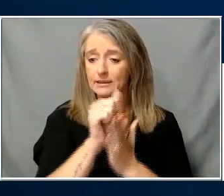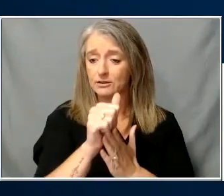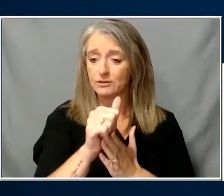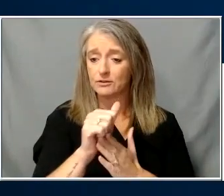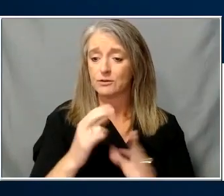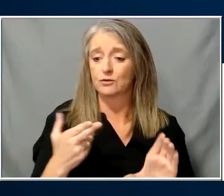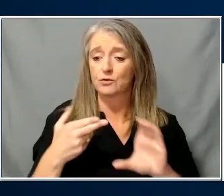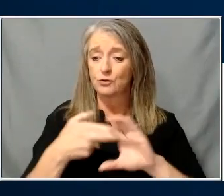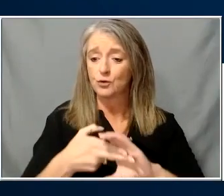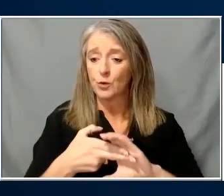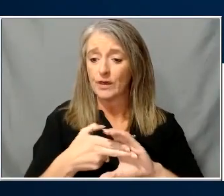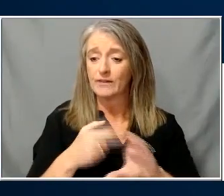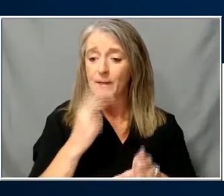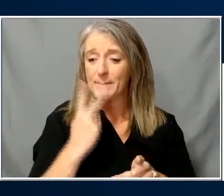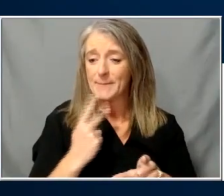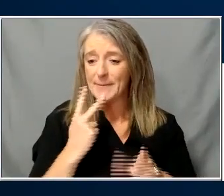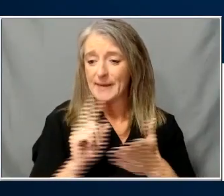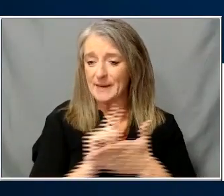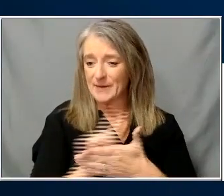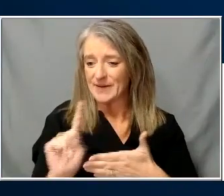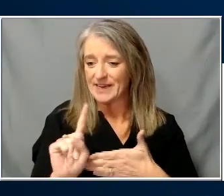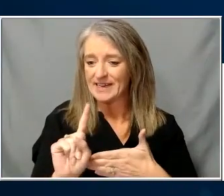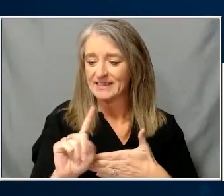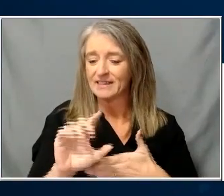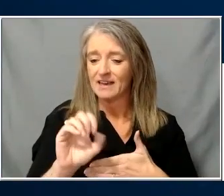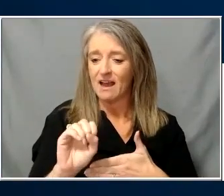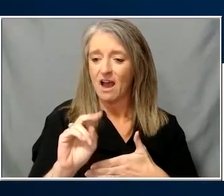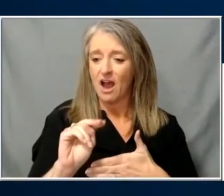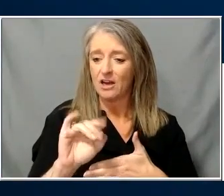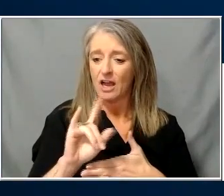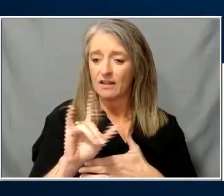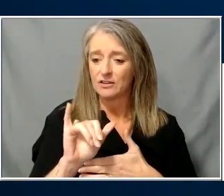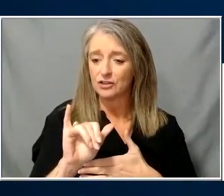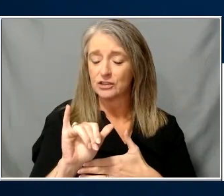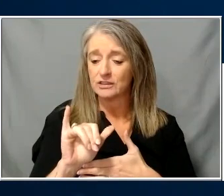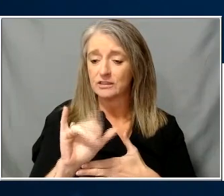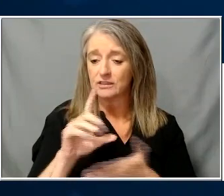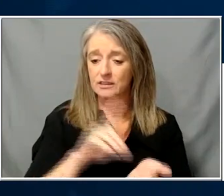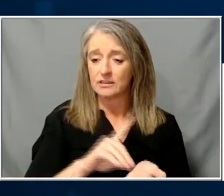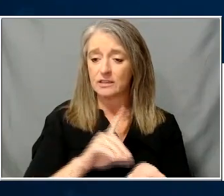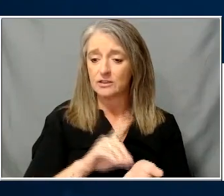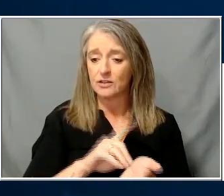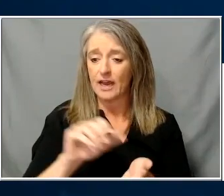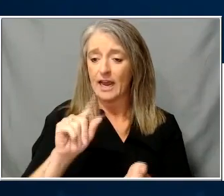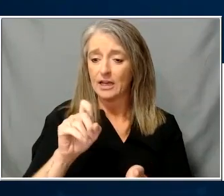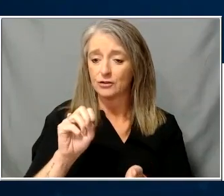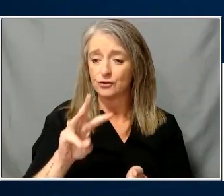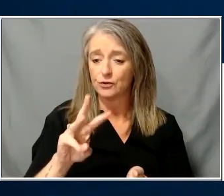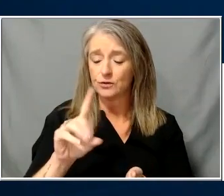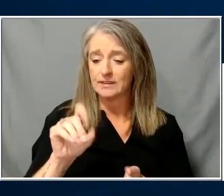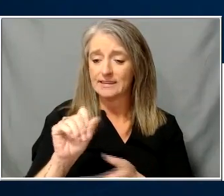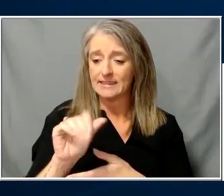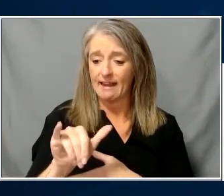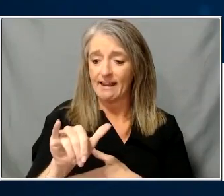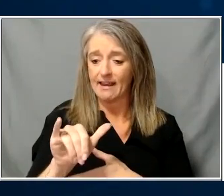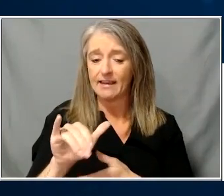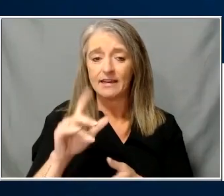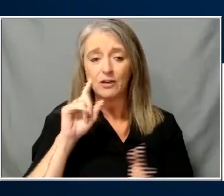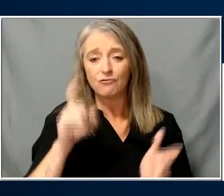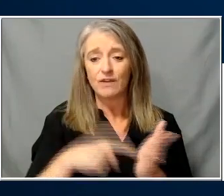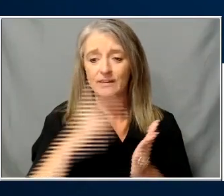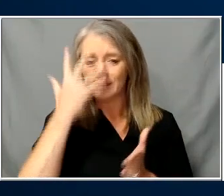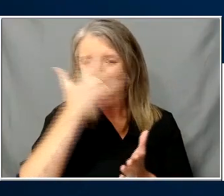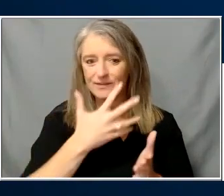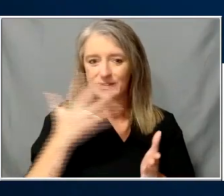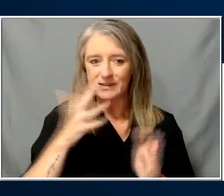kick off Pink Week, we have oncologist and hematology specialist, Dr. Ann O'Day. And of course, you recognize this face, this